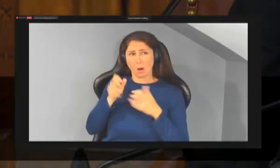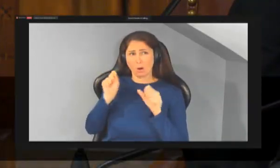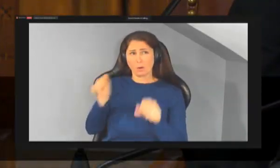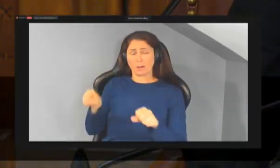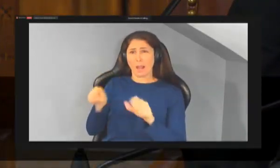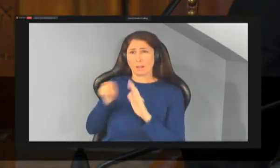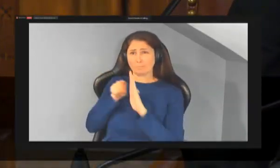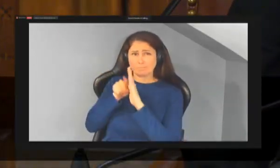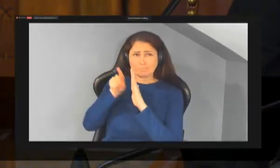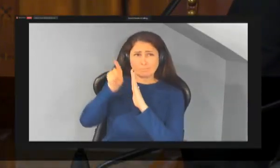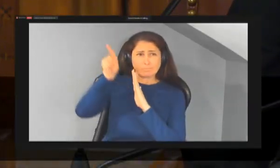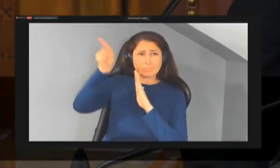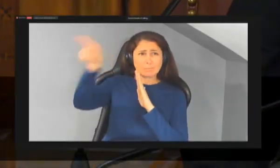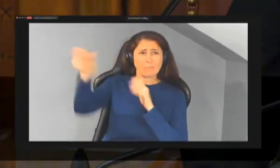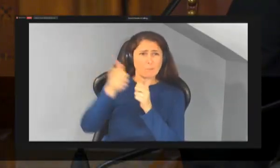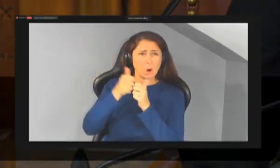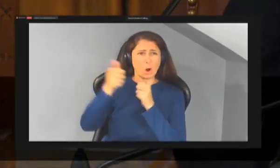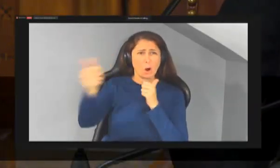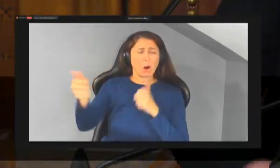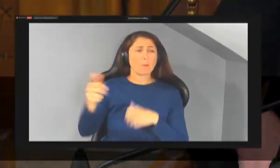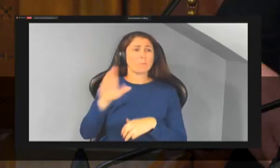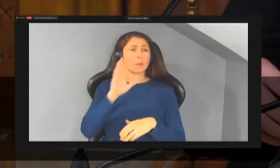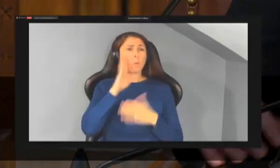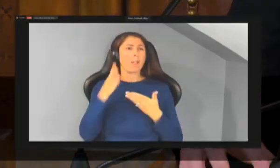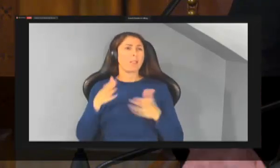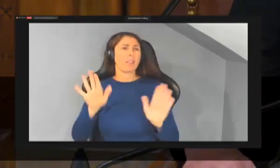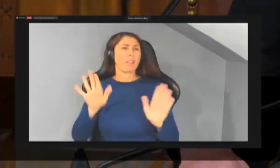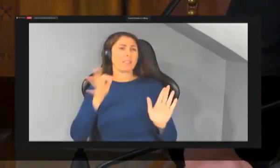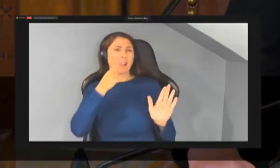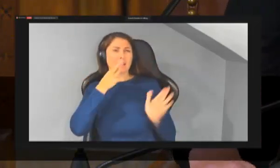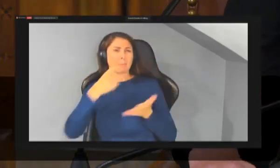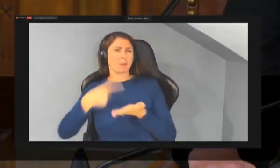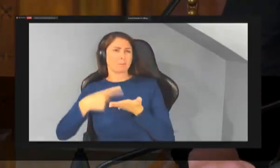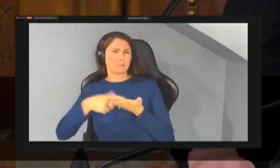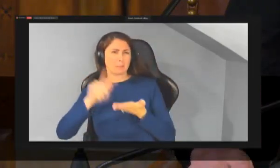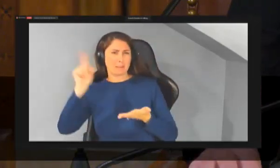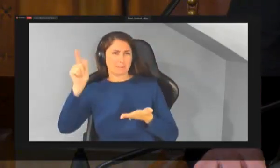far. So we'll let the expert talk to that in a minute. Sure.